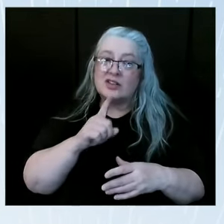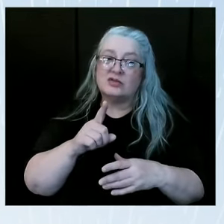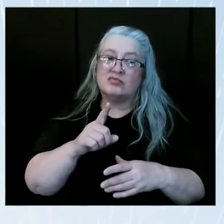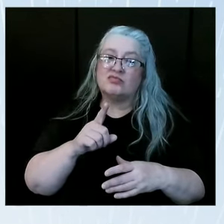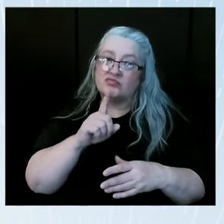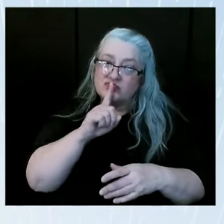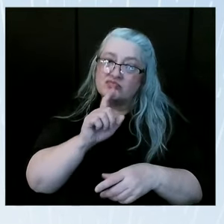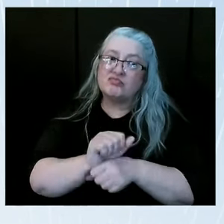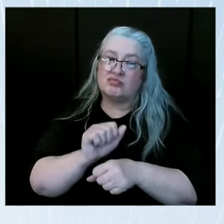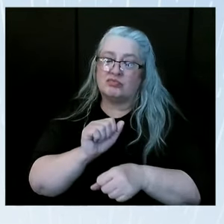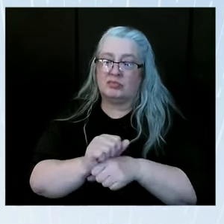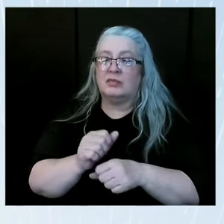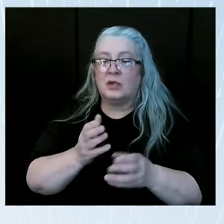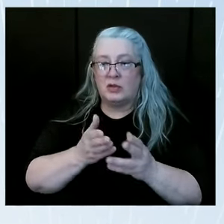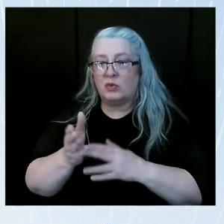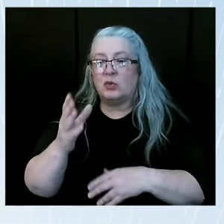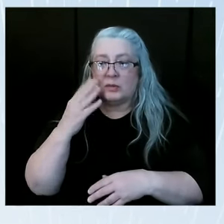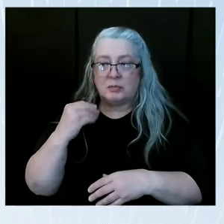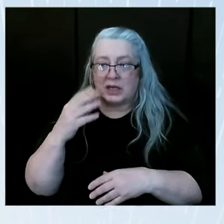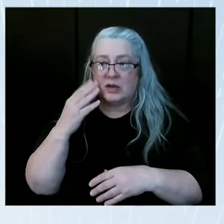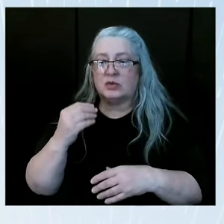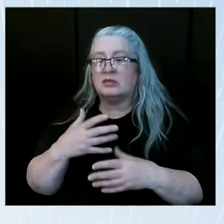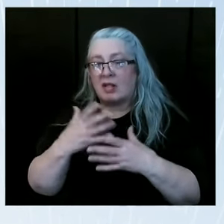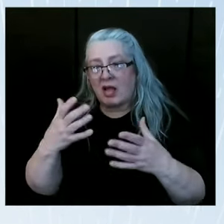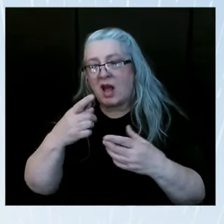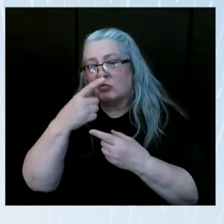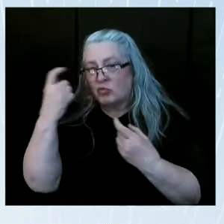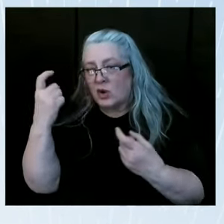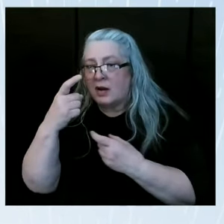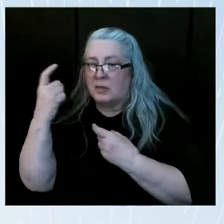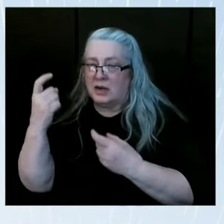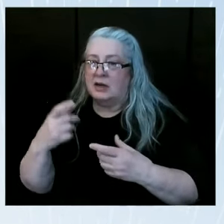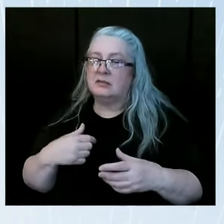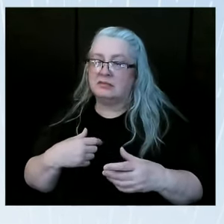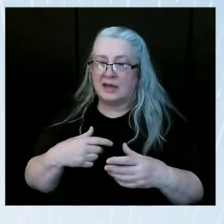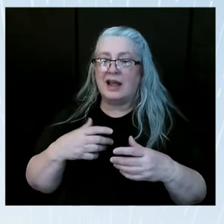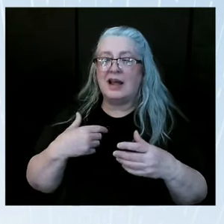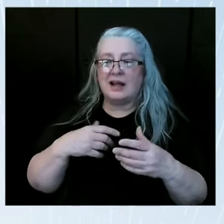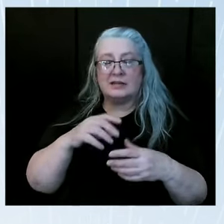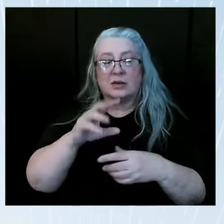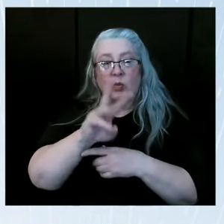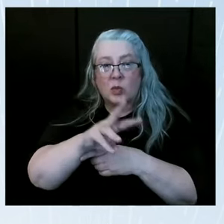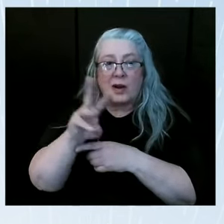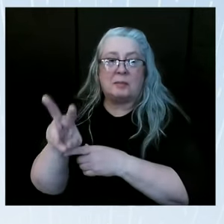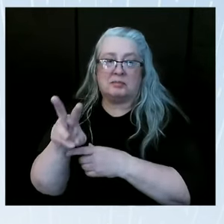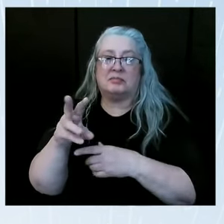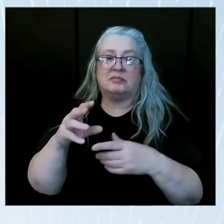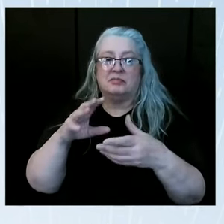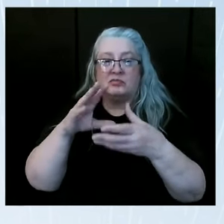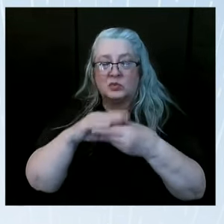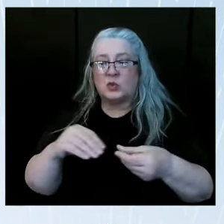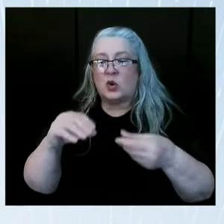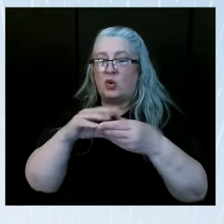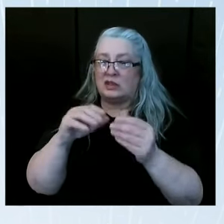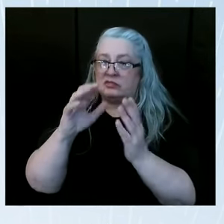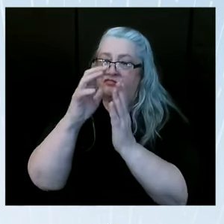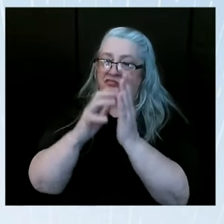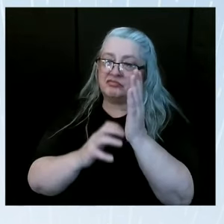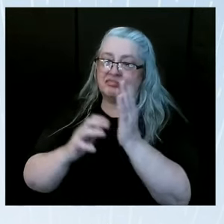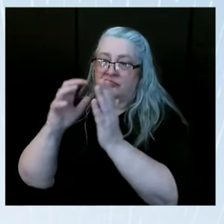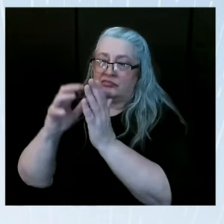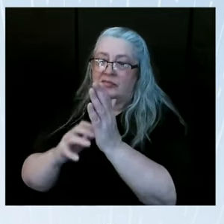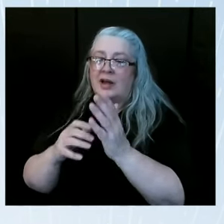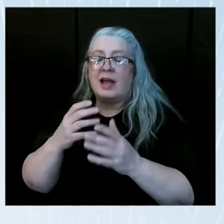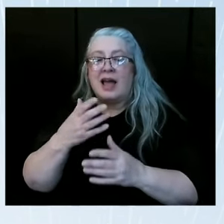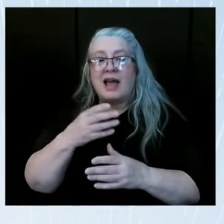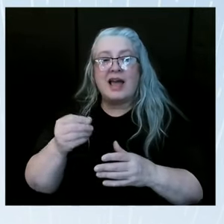events webpage on the National Center of Safe and Supportive Learning Environments on that website. So if people didn't participate, it lives on for us to point